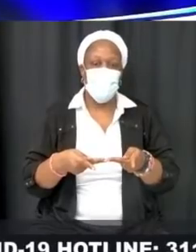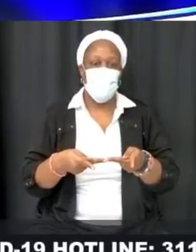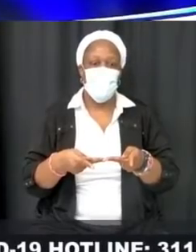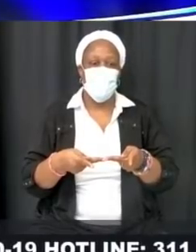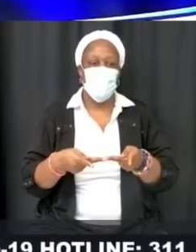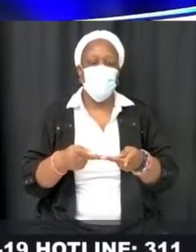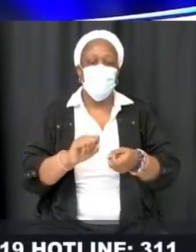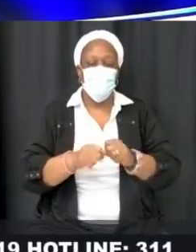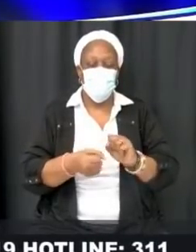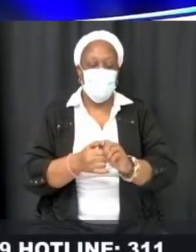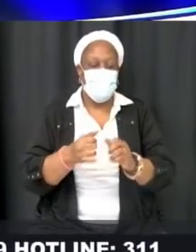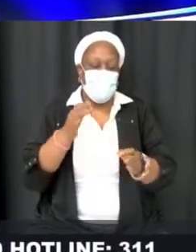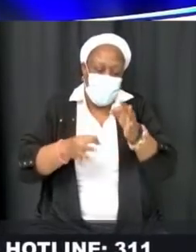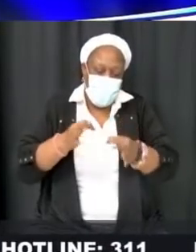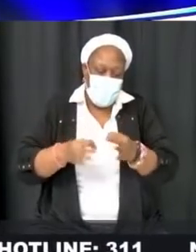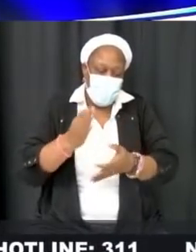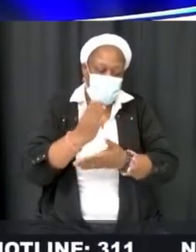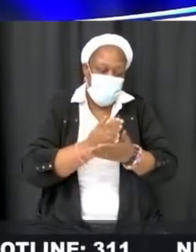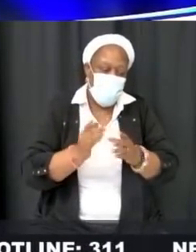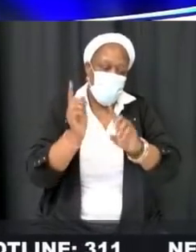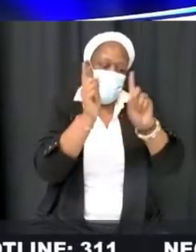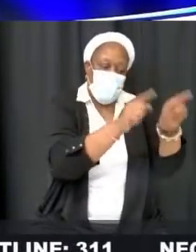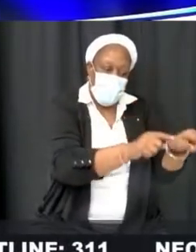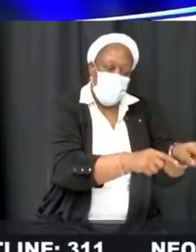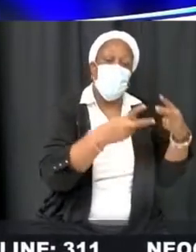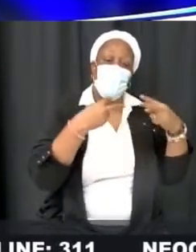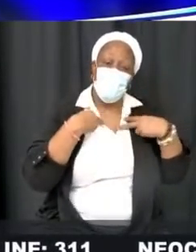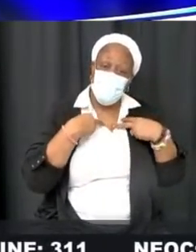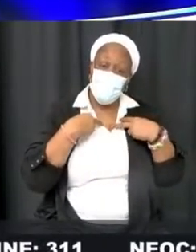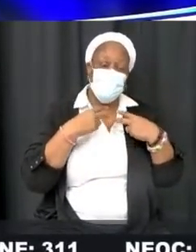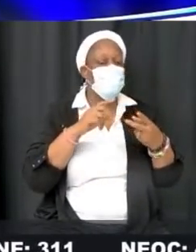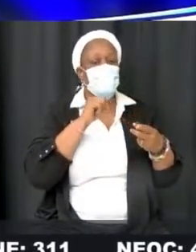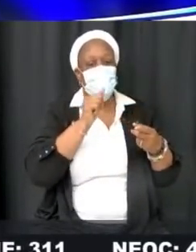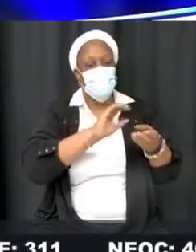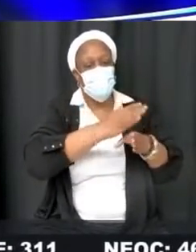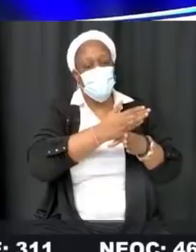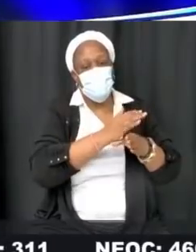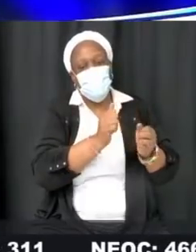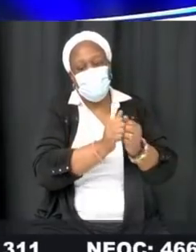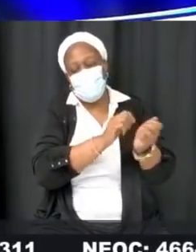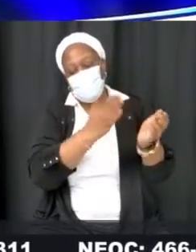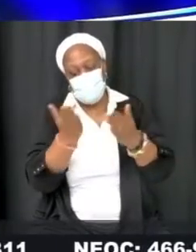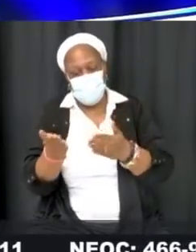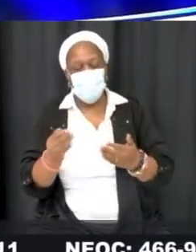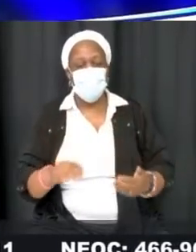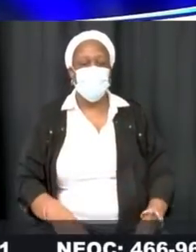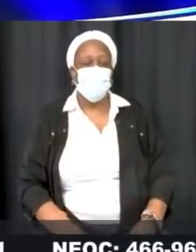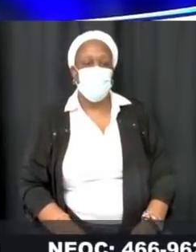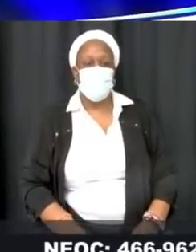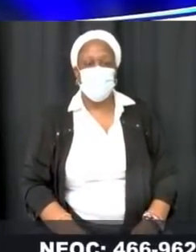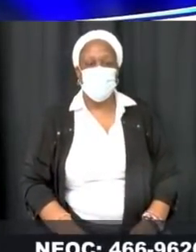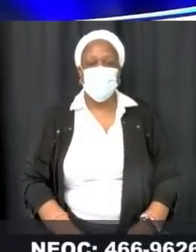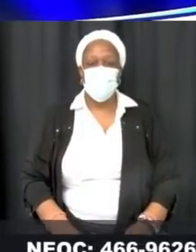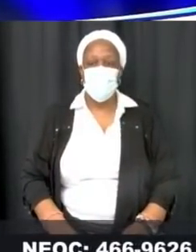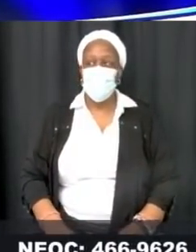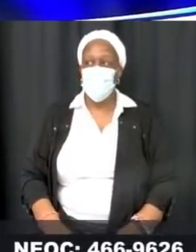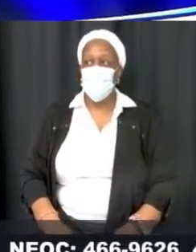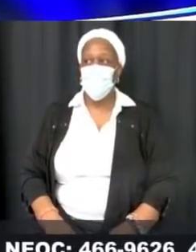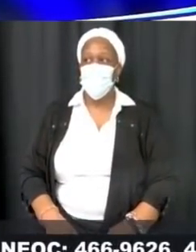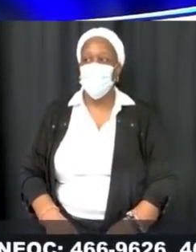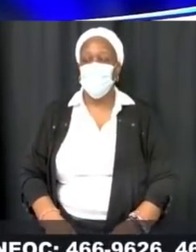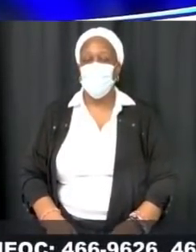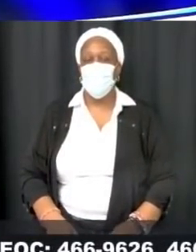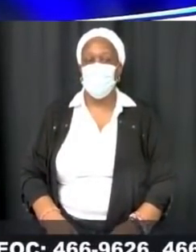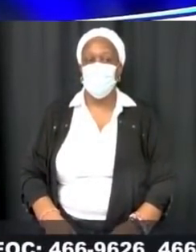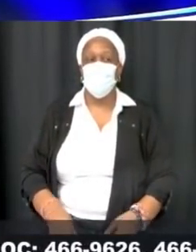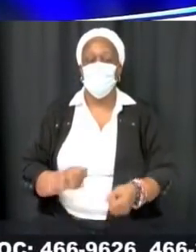cells and keep them by themselves for a few days still, even though they will be tested negative, so that